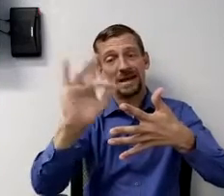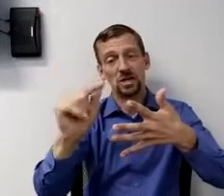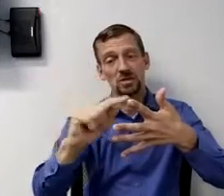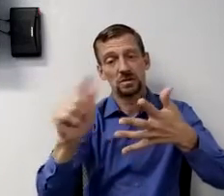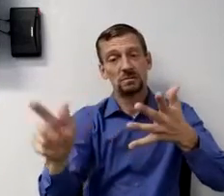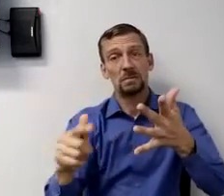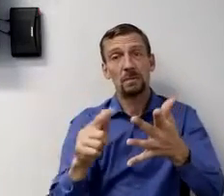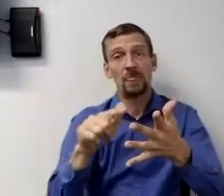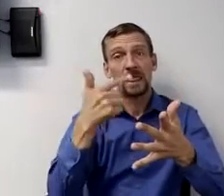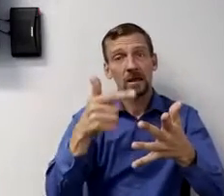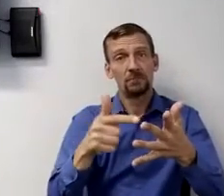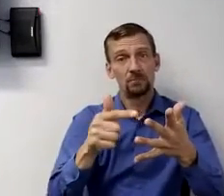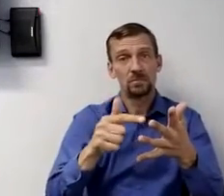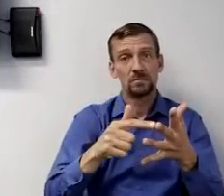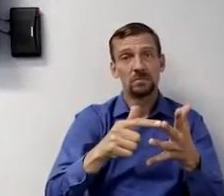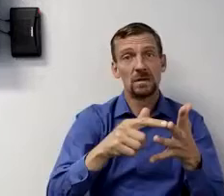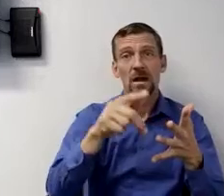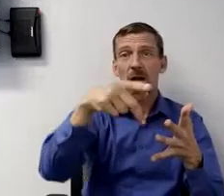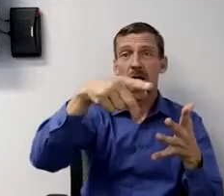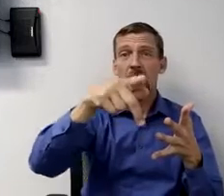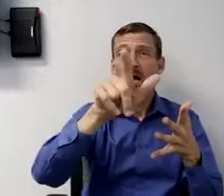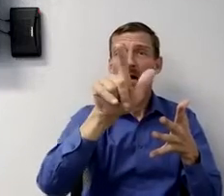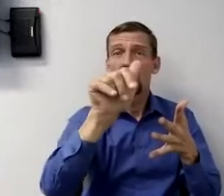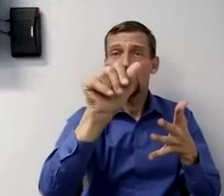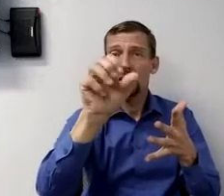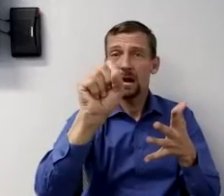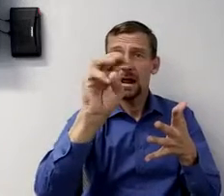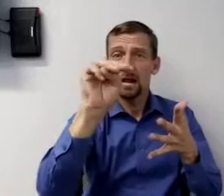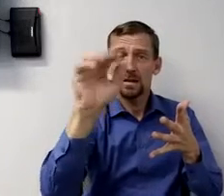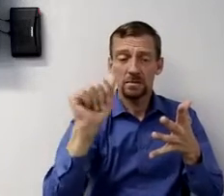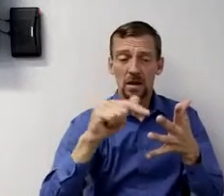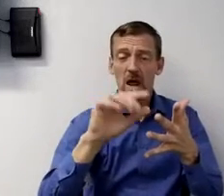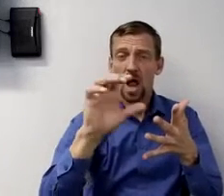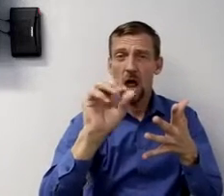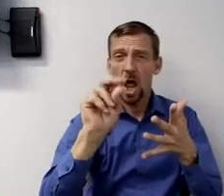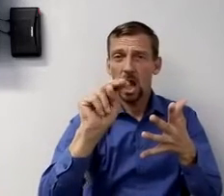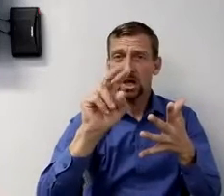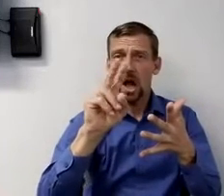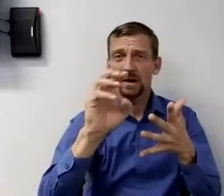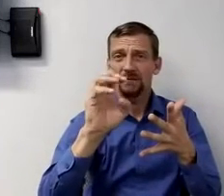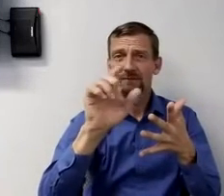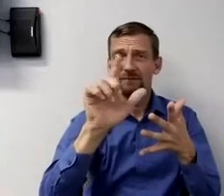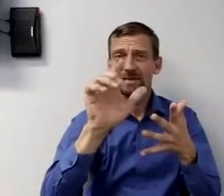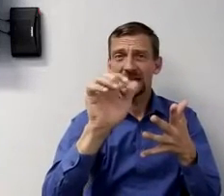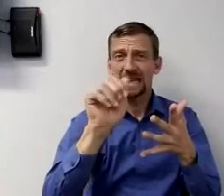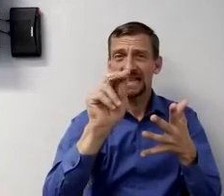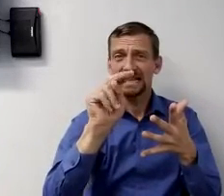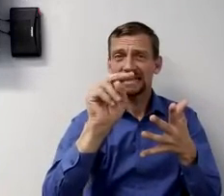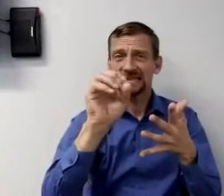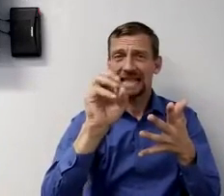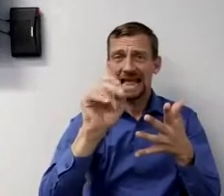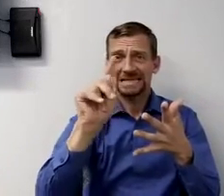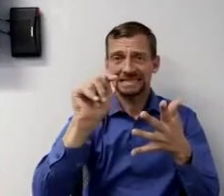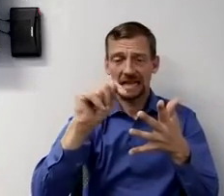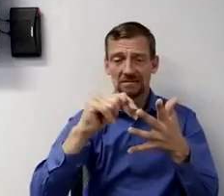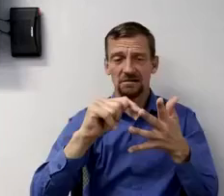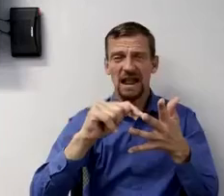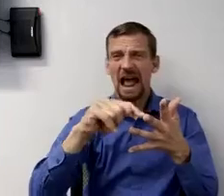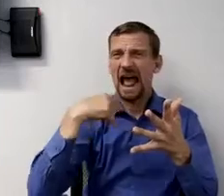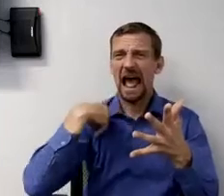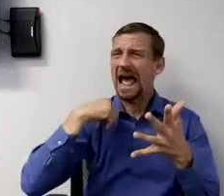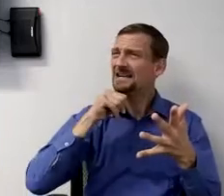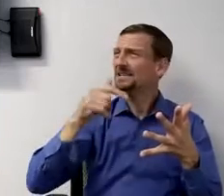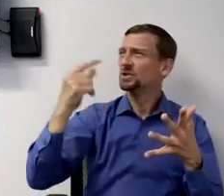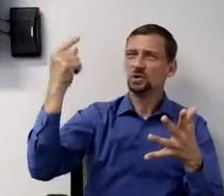medication, and then convalescent plasma. And I was surprised by that because I'd heard initially that we weren't really